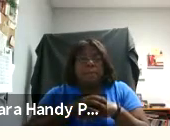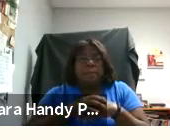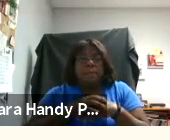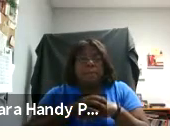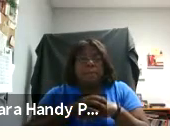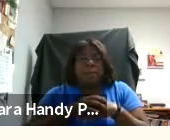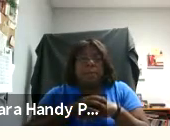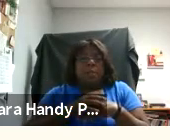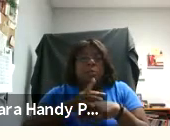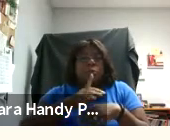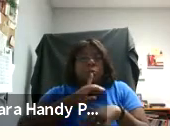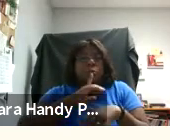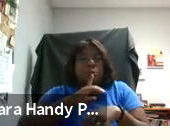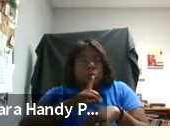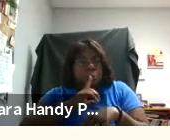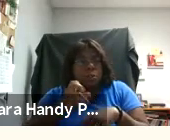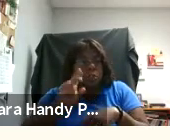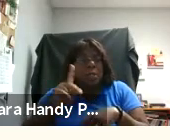Certainly, Chuck, yes.